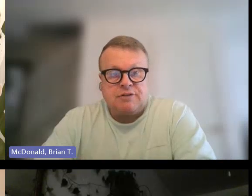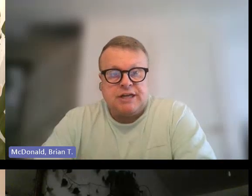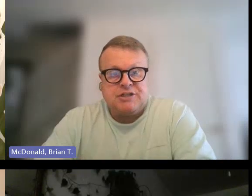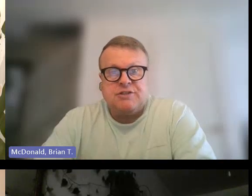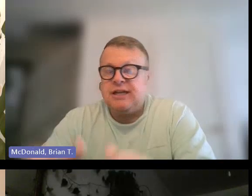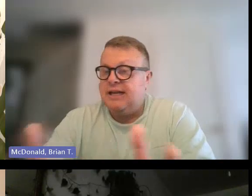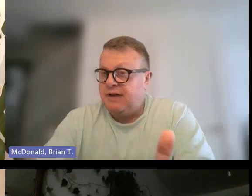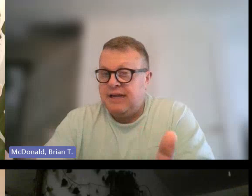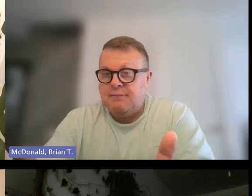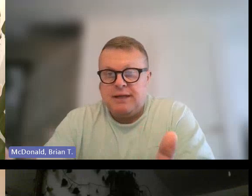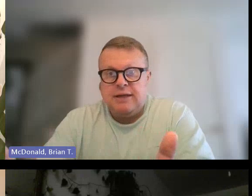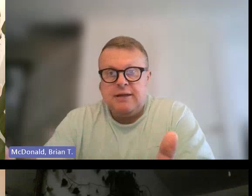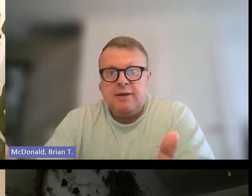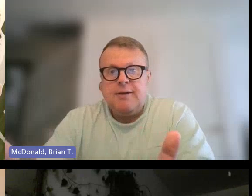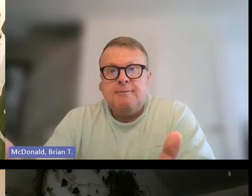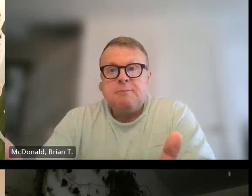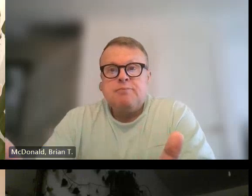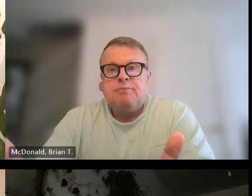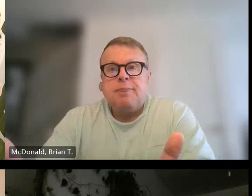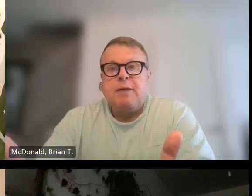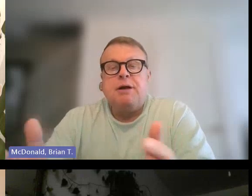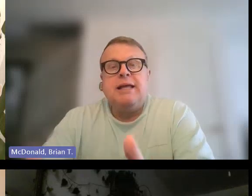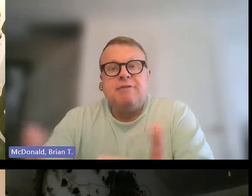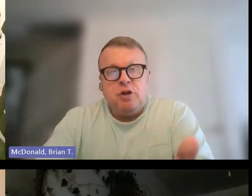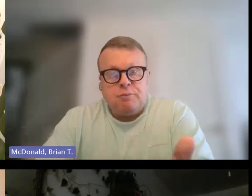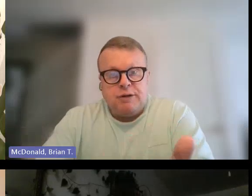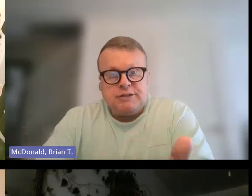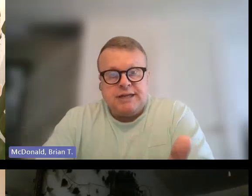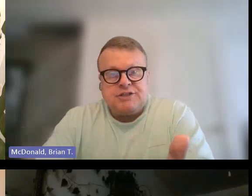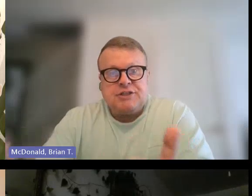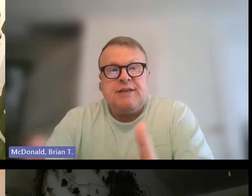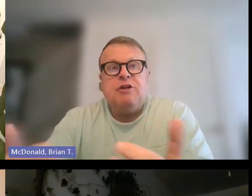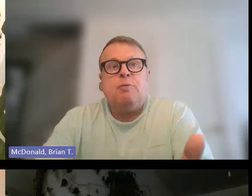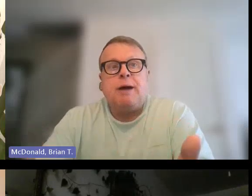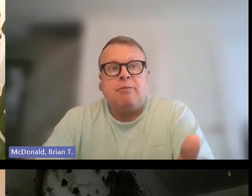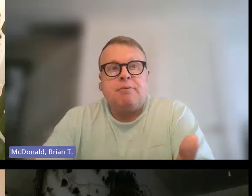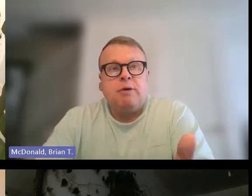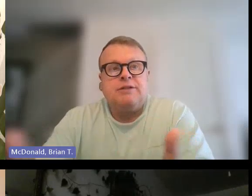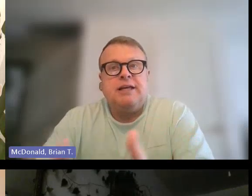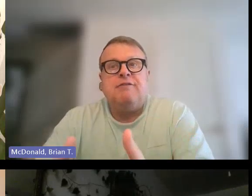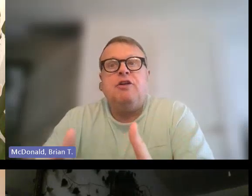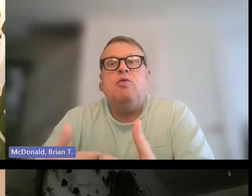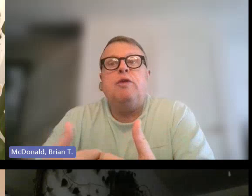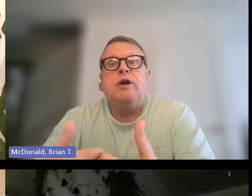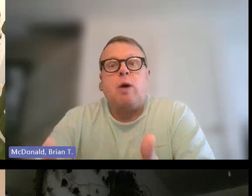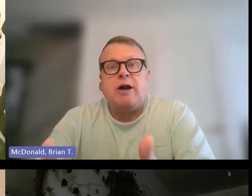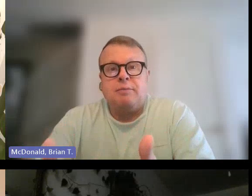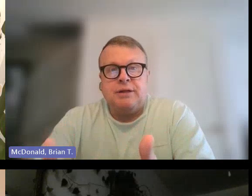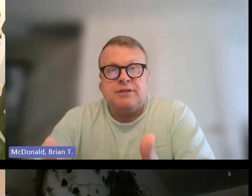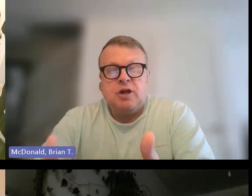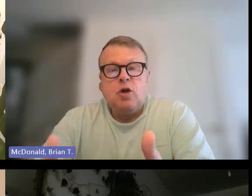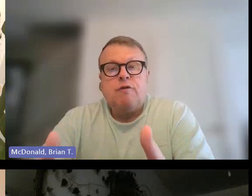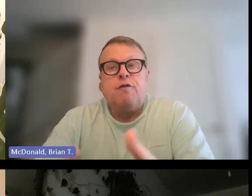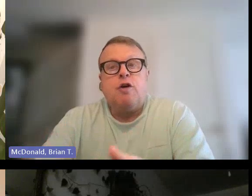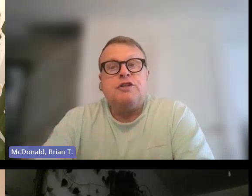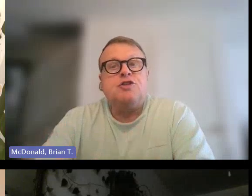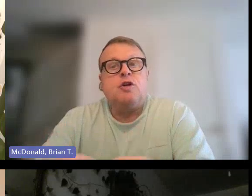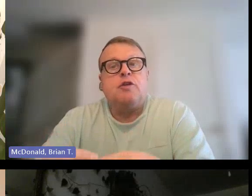having conversations if need be, but giving you presentations, giving you PowerPoints, giving you